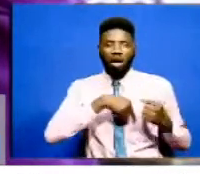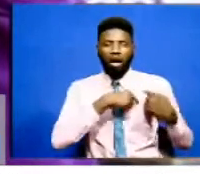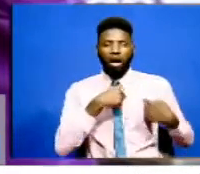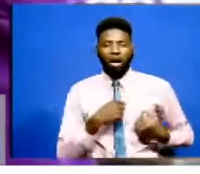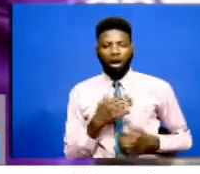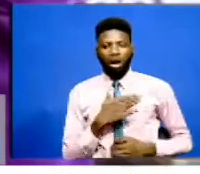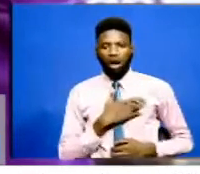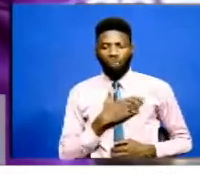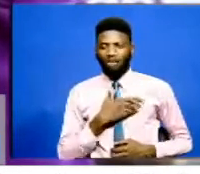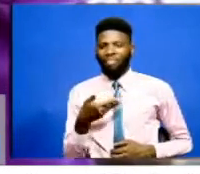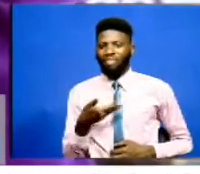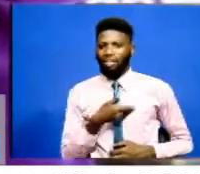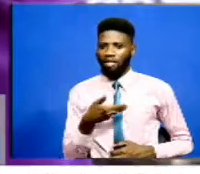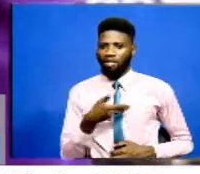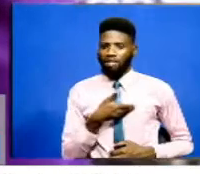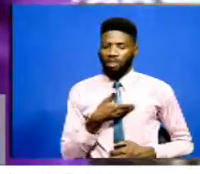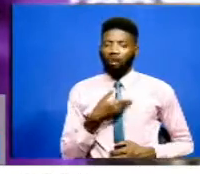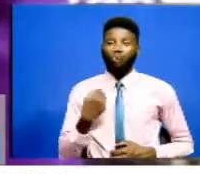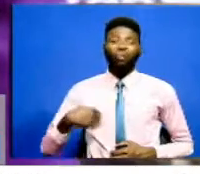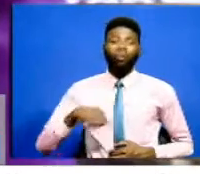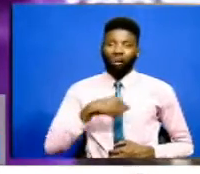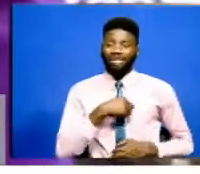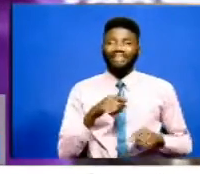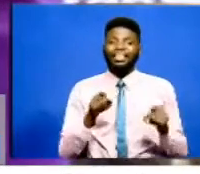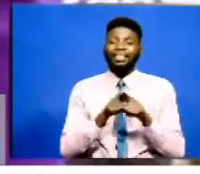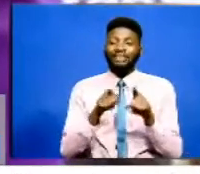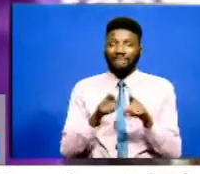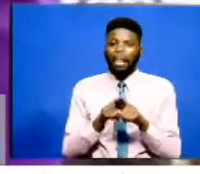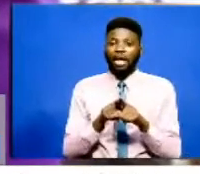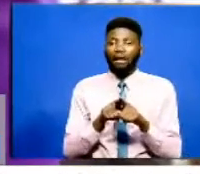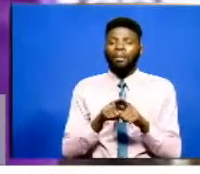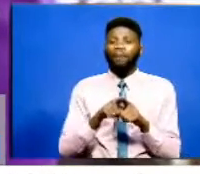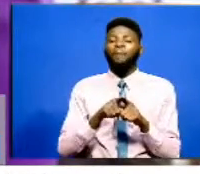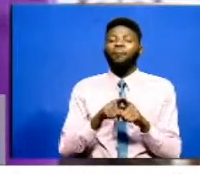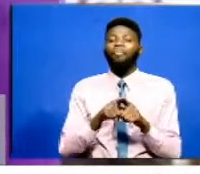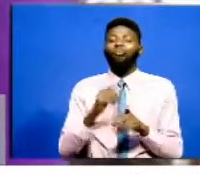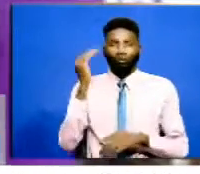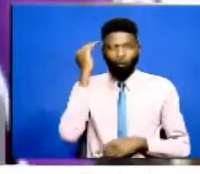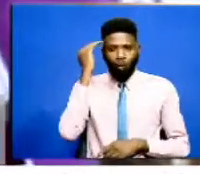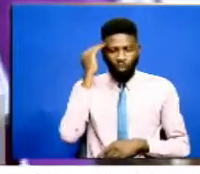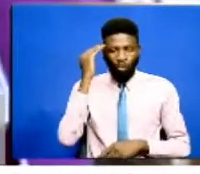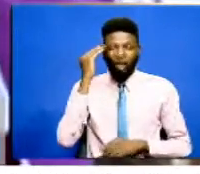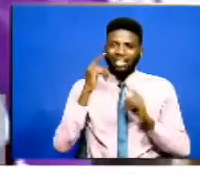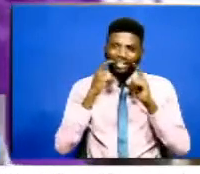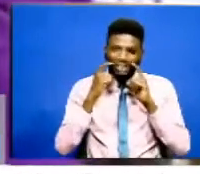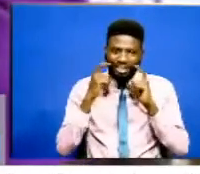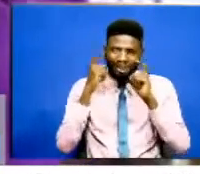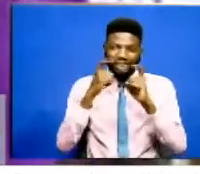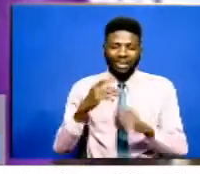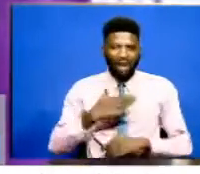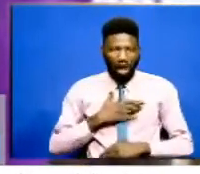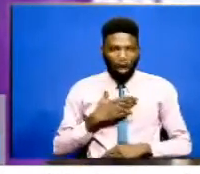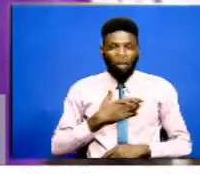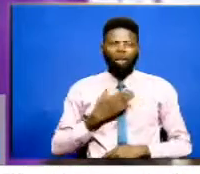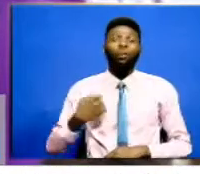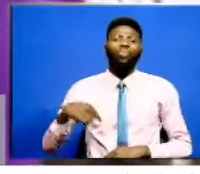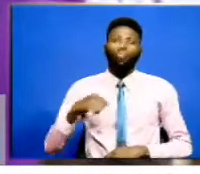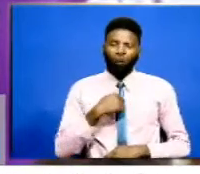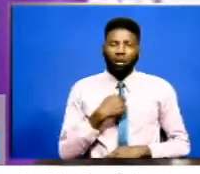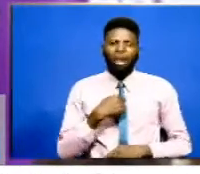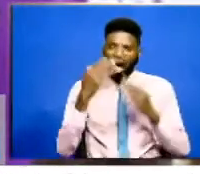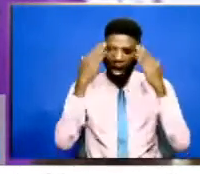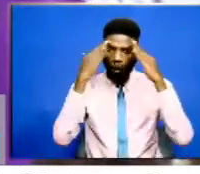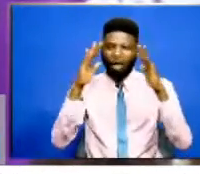and we become cognizant to the fact of our sins. We become conscious of our sins,